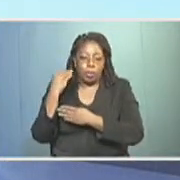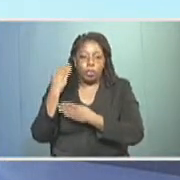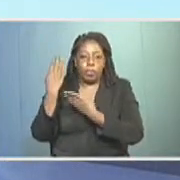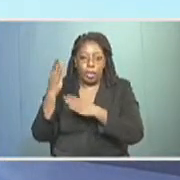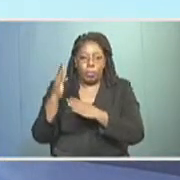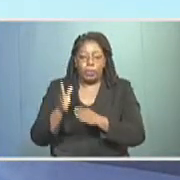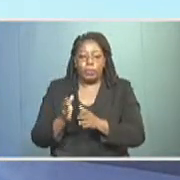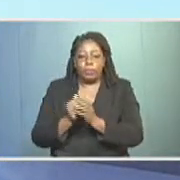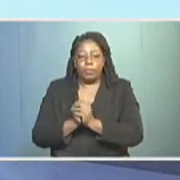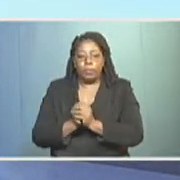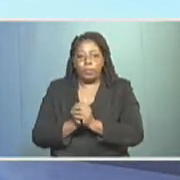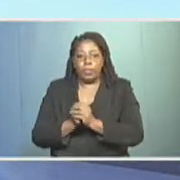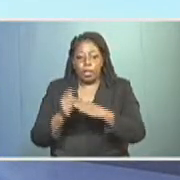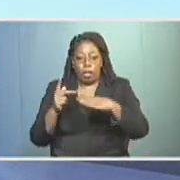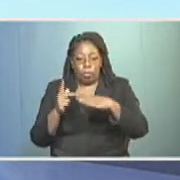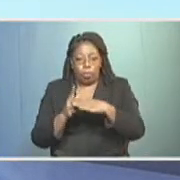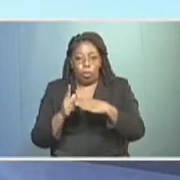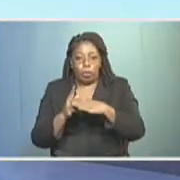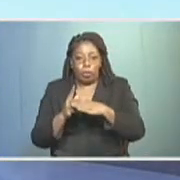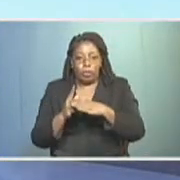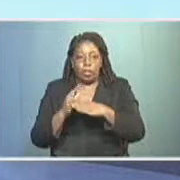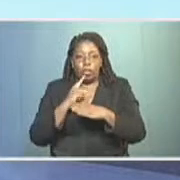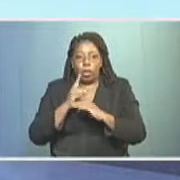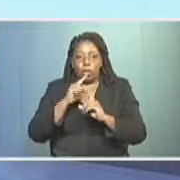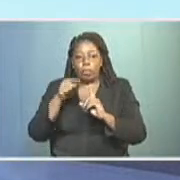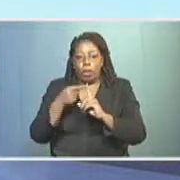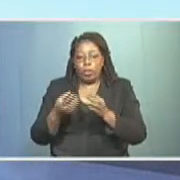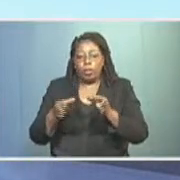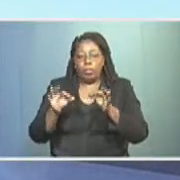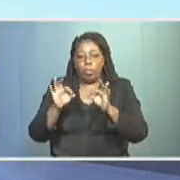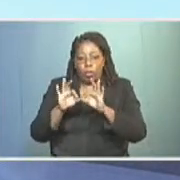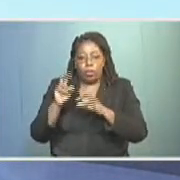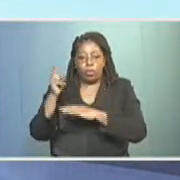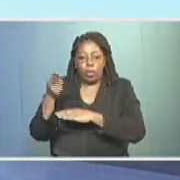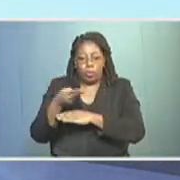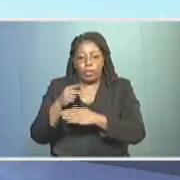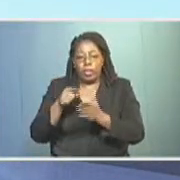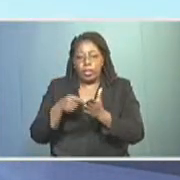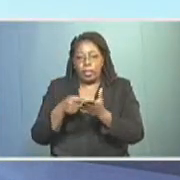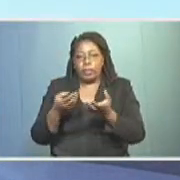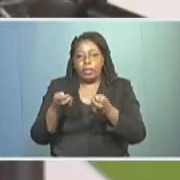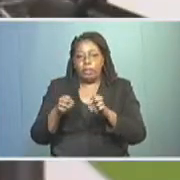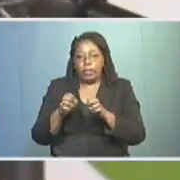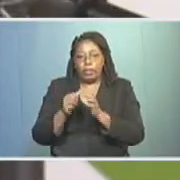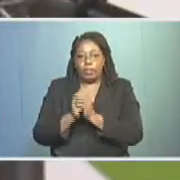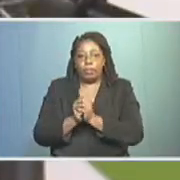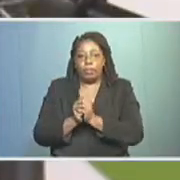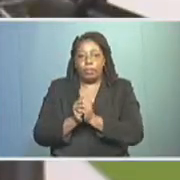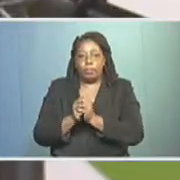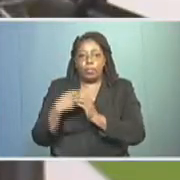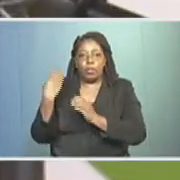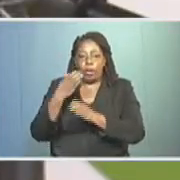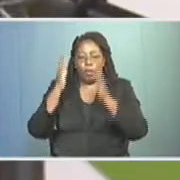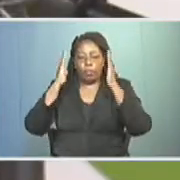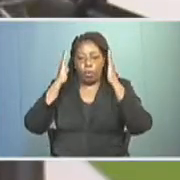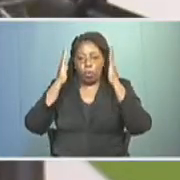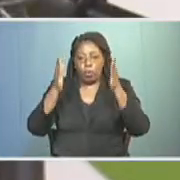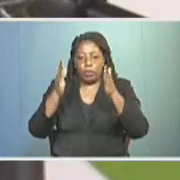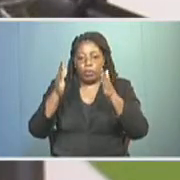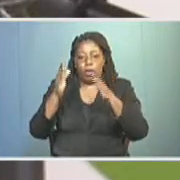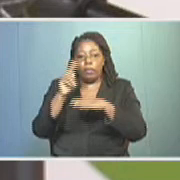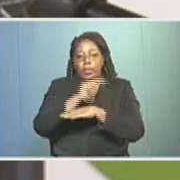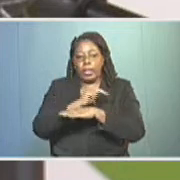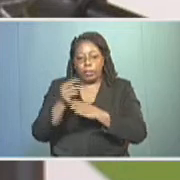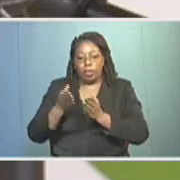Nassau Cruise Port representatives also stressing the importance of the company hosting this event. Our focus at Nassau Cruise Port